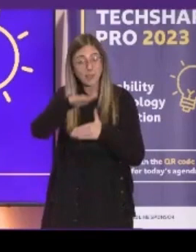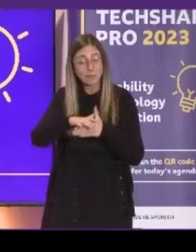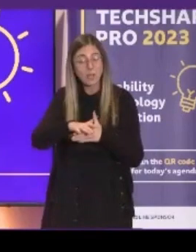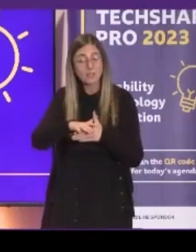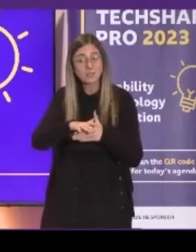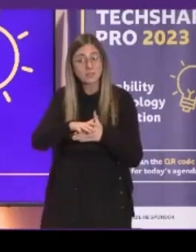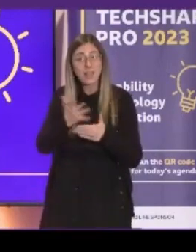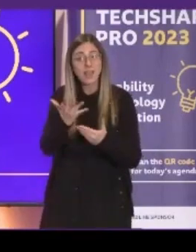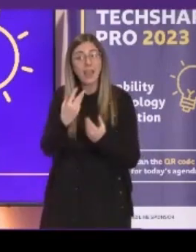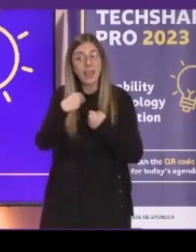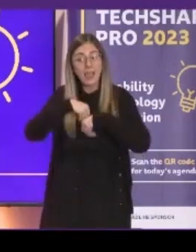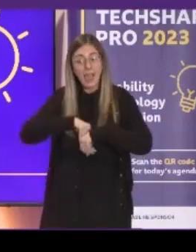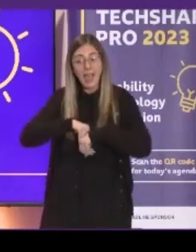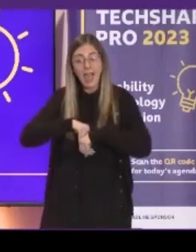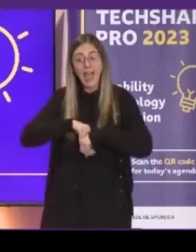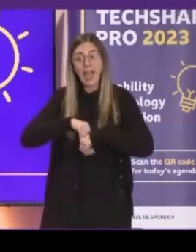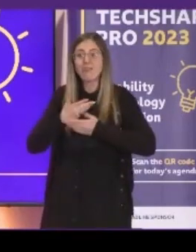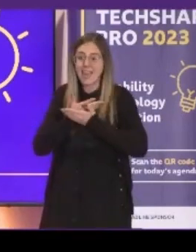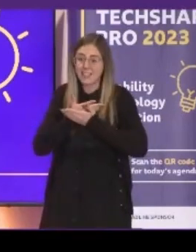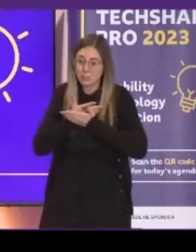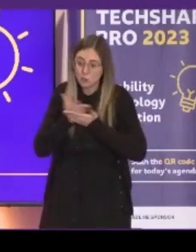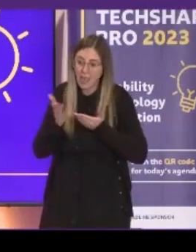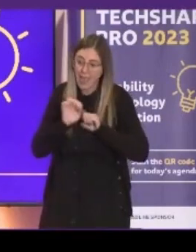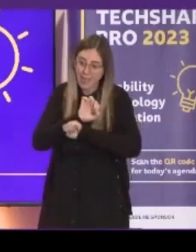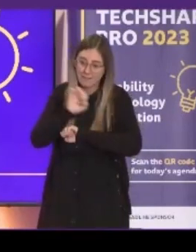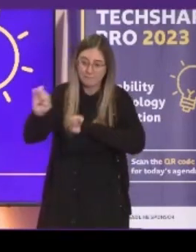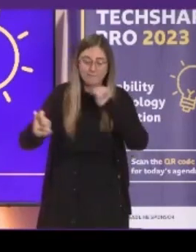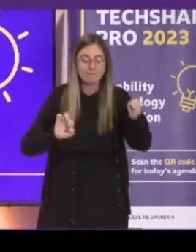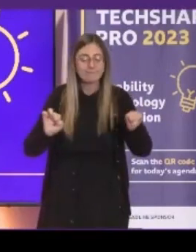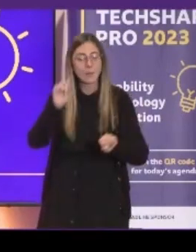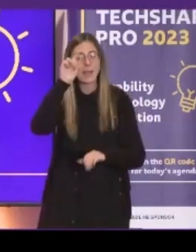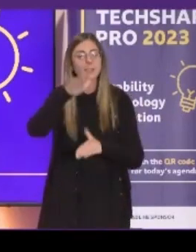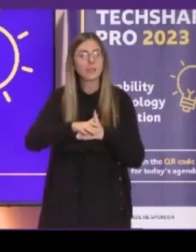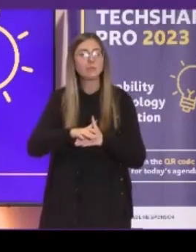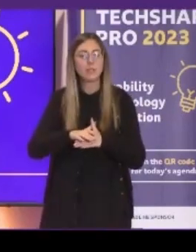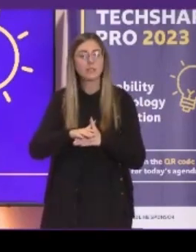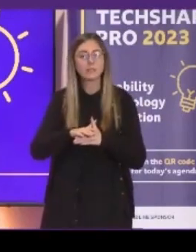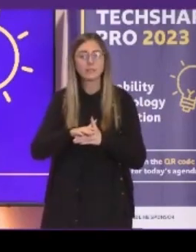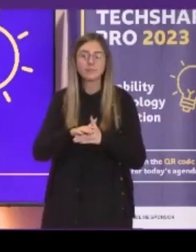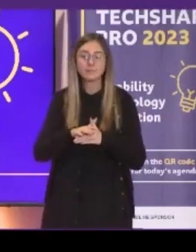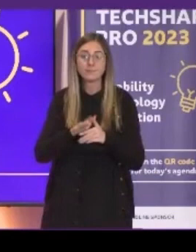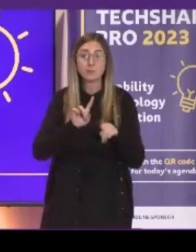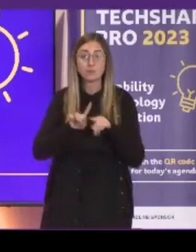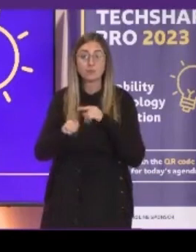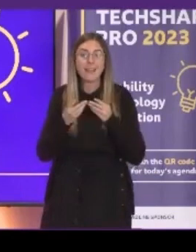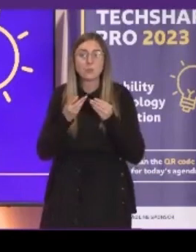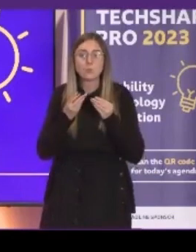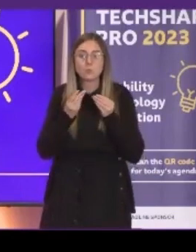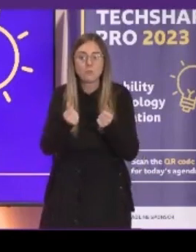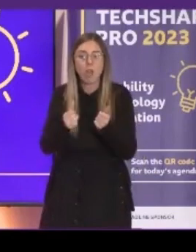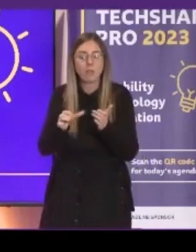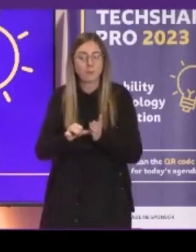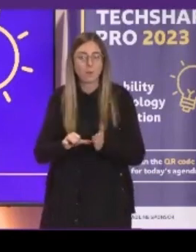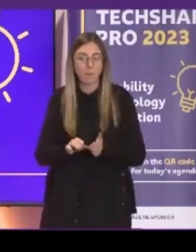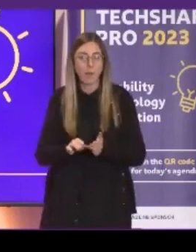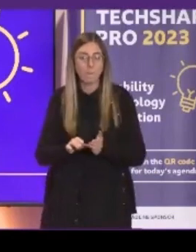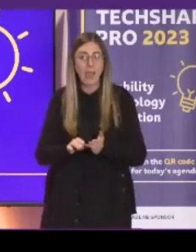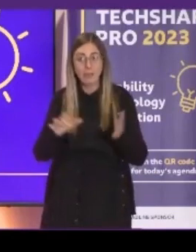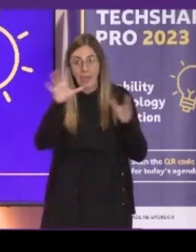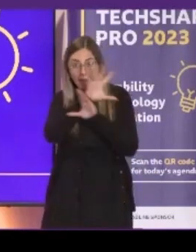back into that open source kind of community, looking for a way of solving the problem and then bringing that back through.